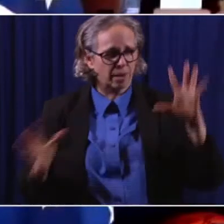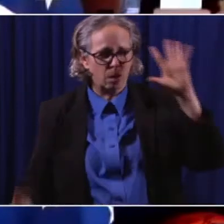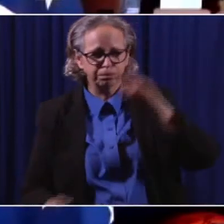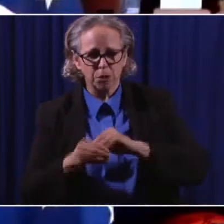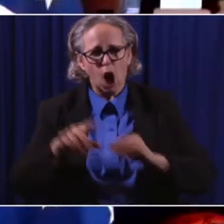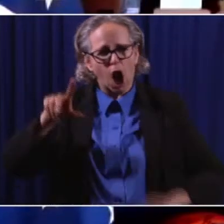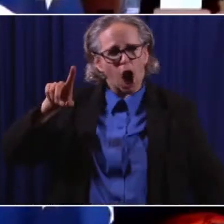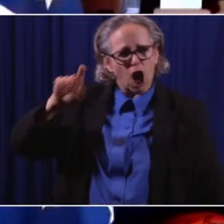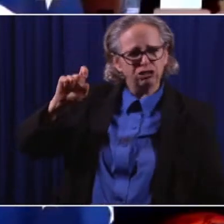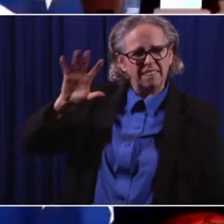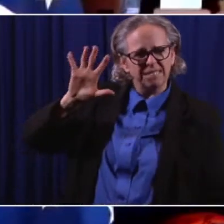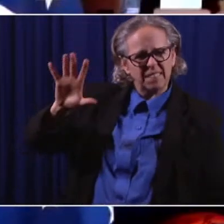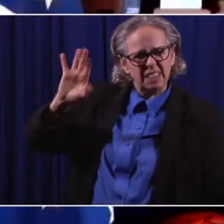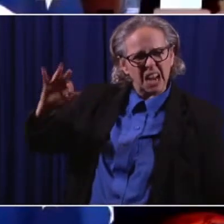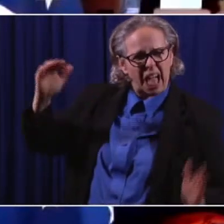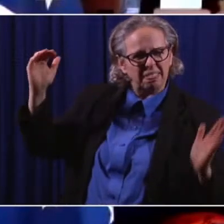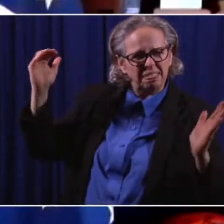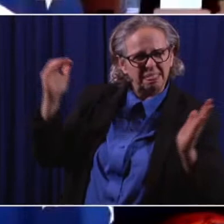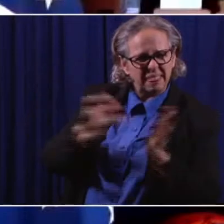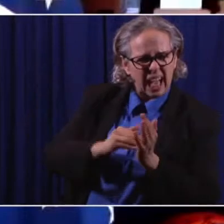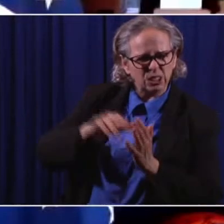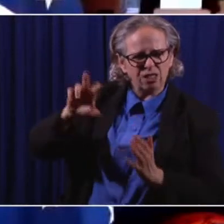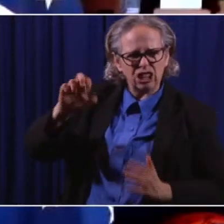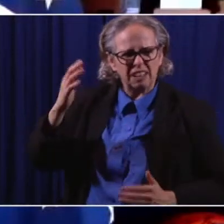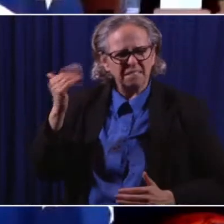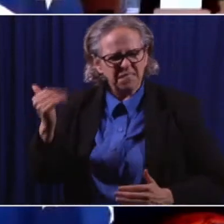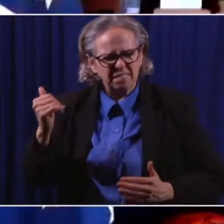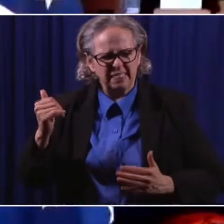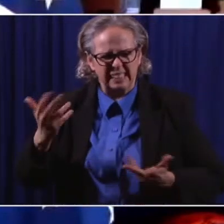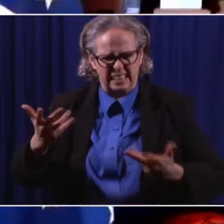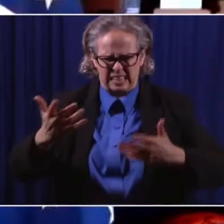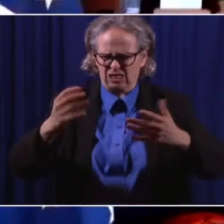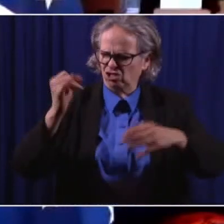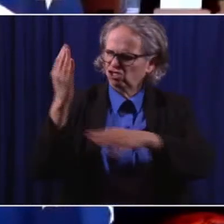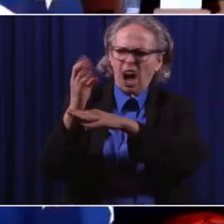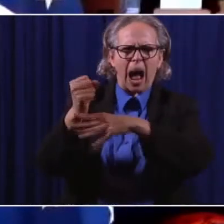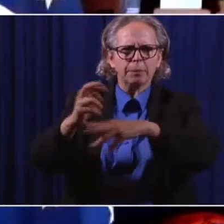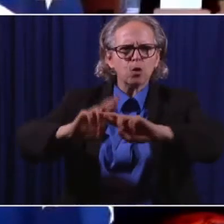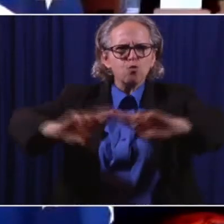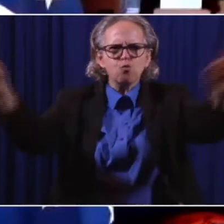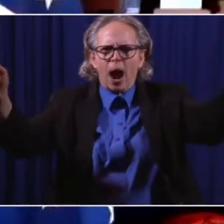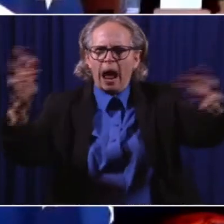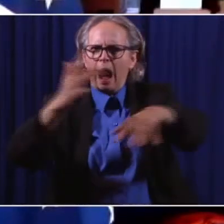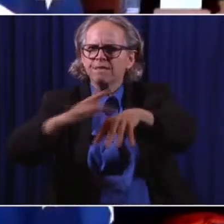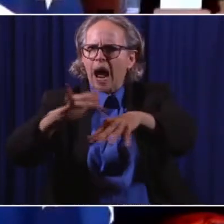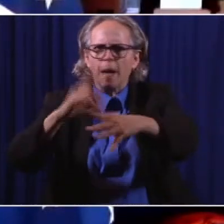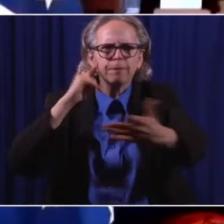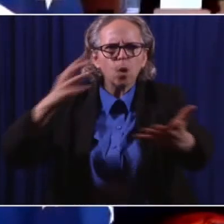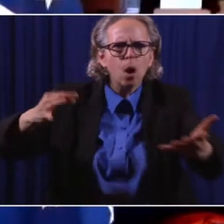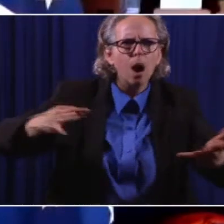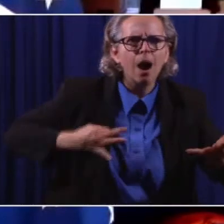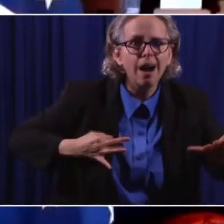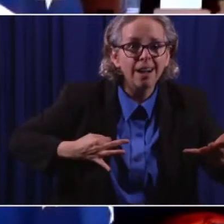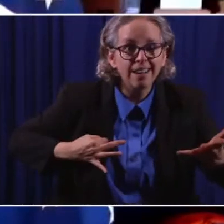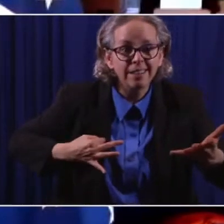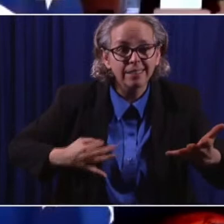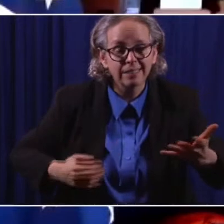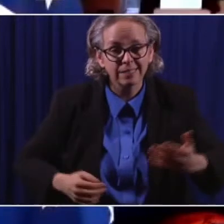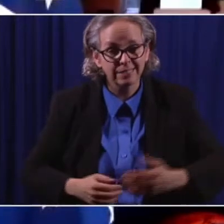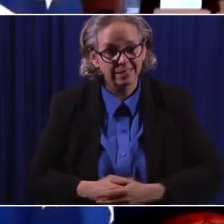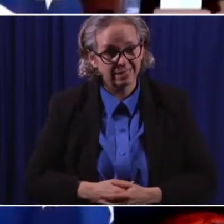159,315 jobs posted at Ohio Means Jobs. You can go there and take a look. 78,000 plus, more